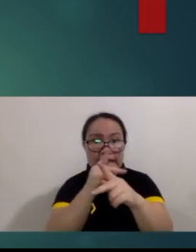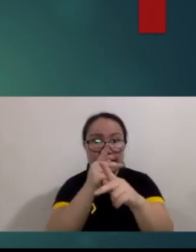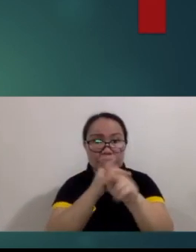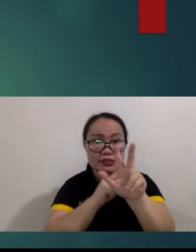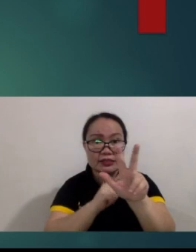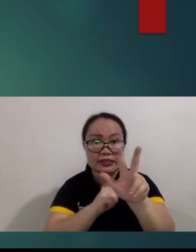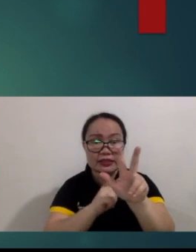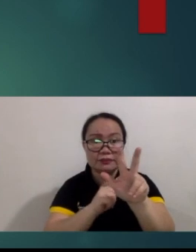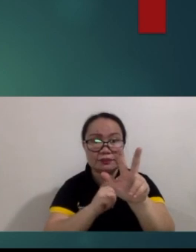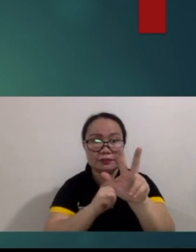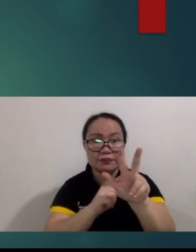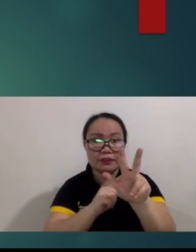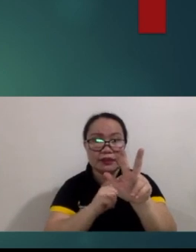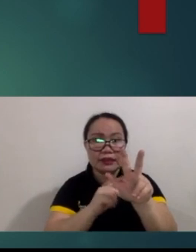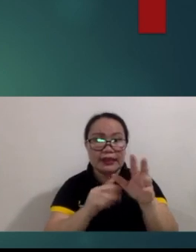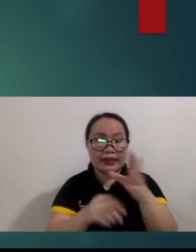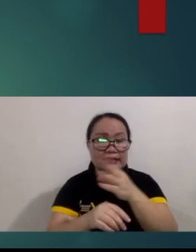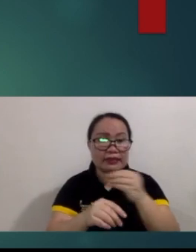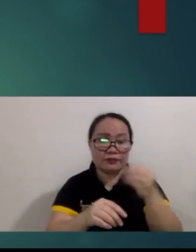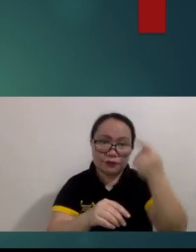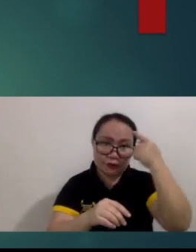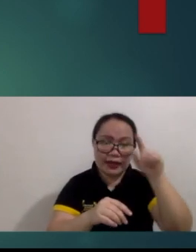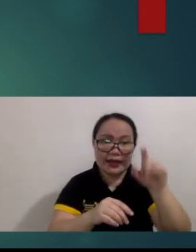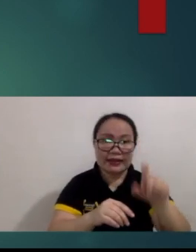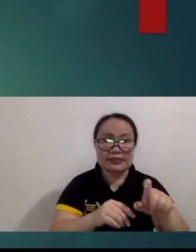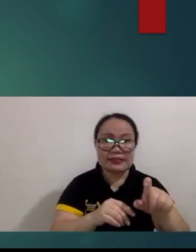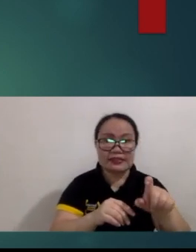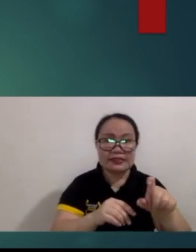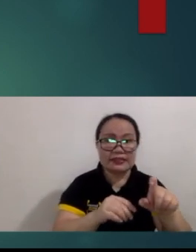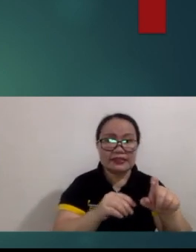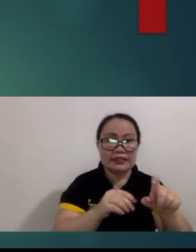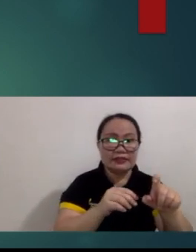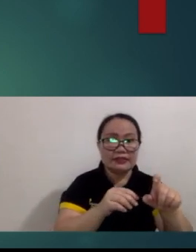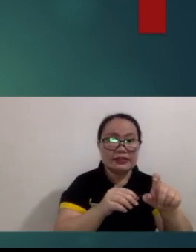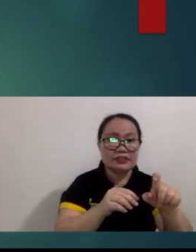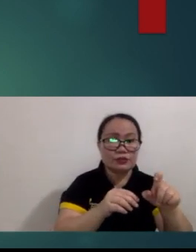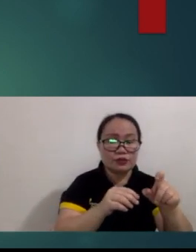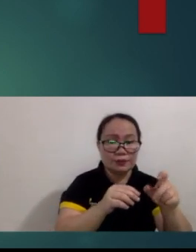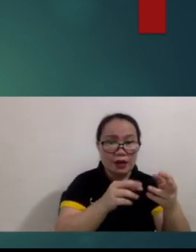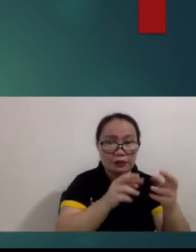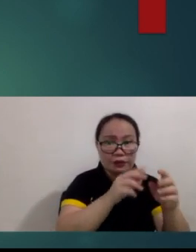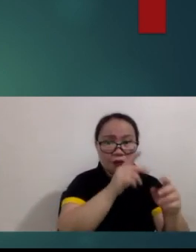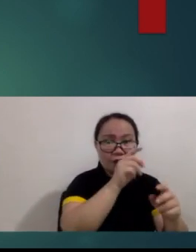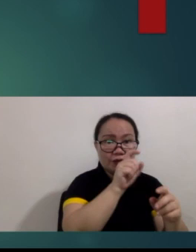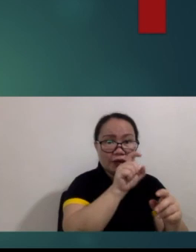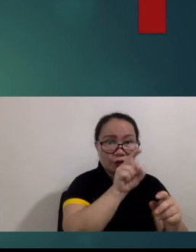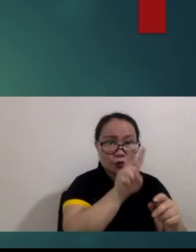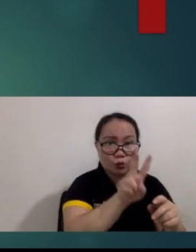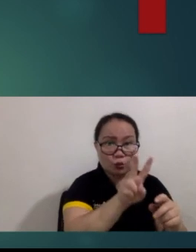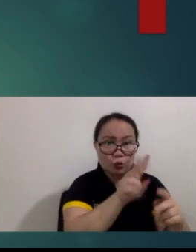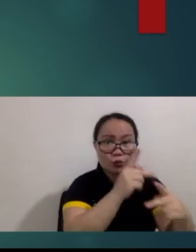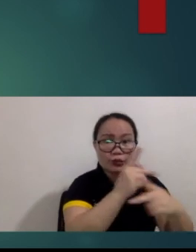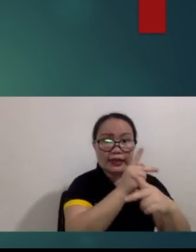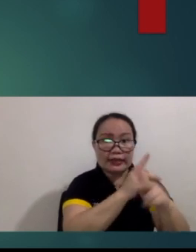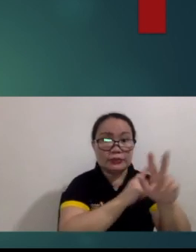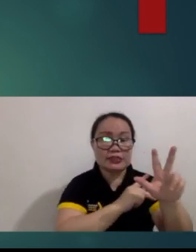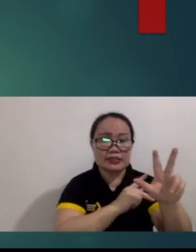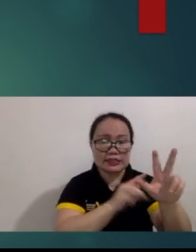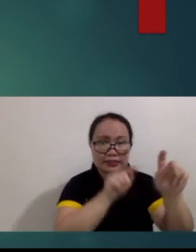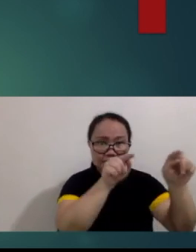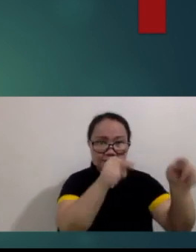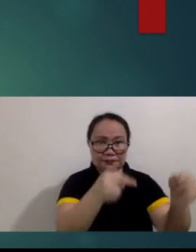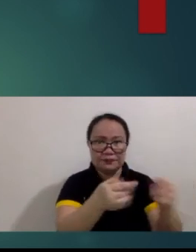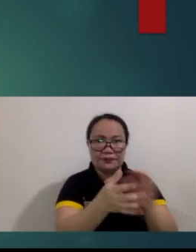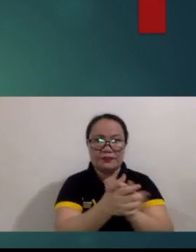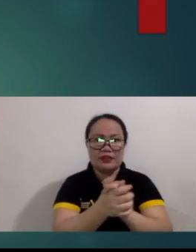1 times 3, and then for x raised to the power of 2 times